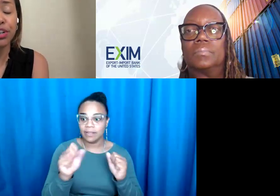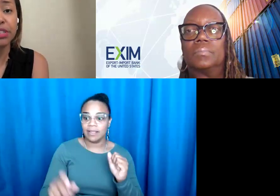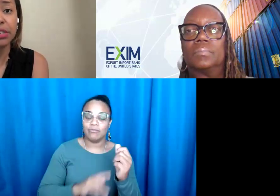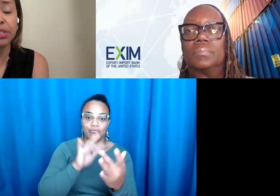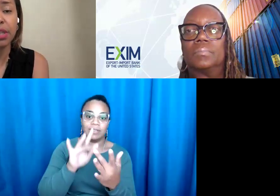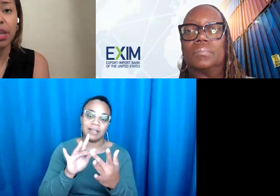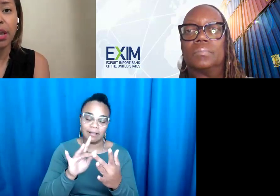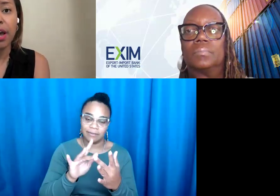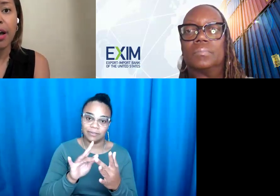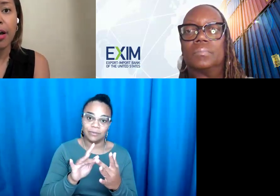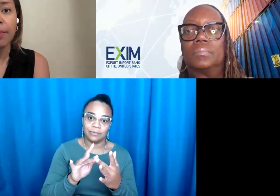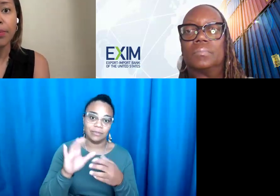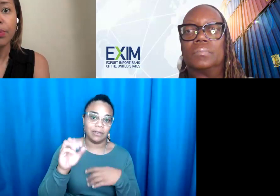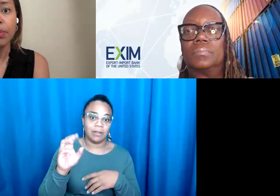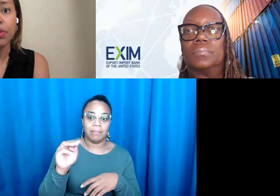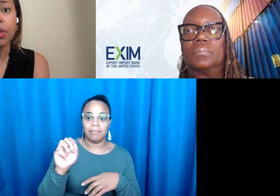to commercial services,